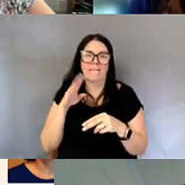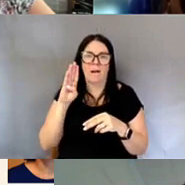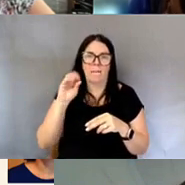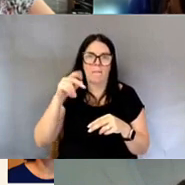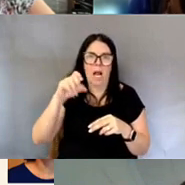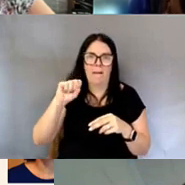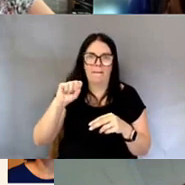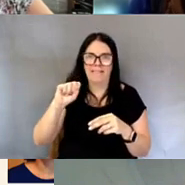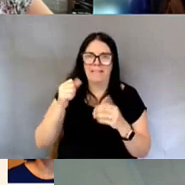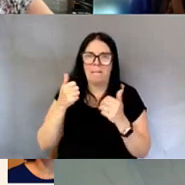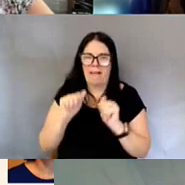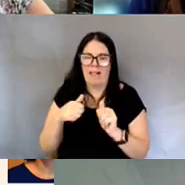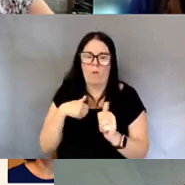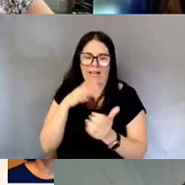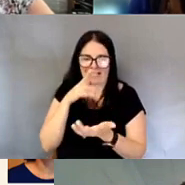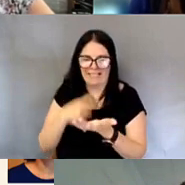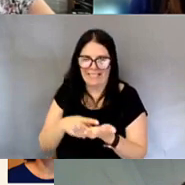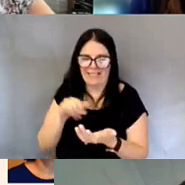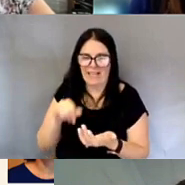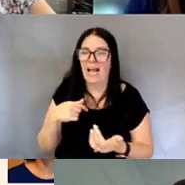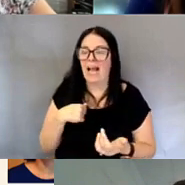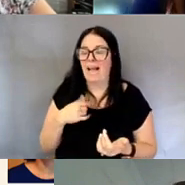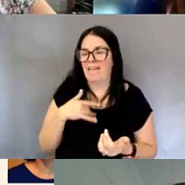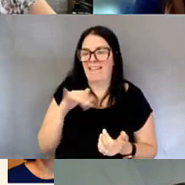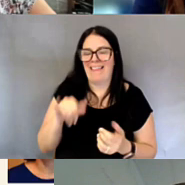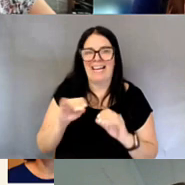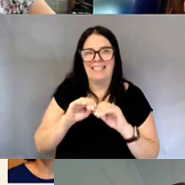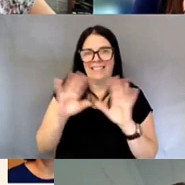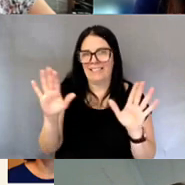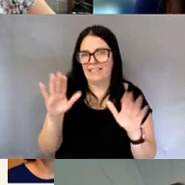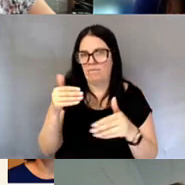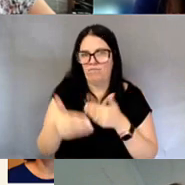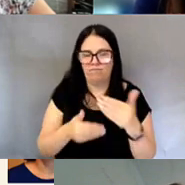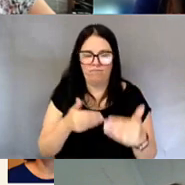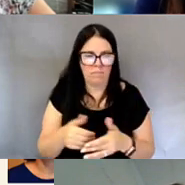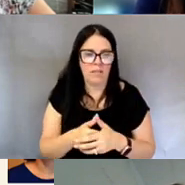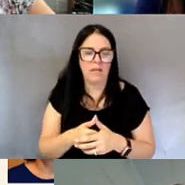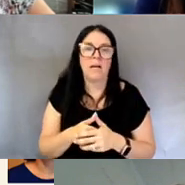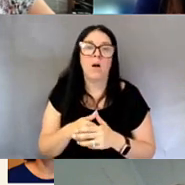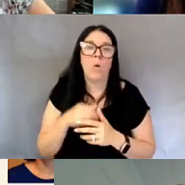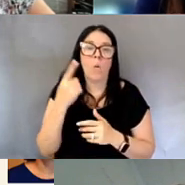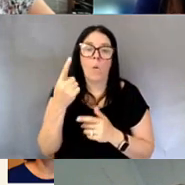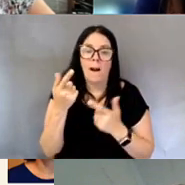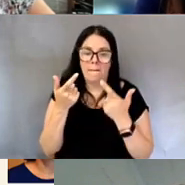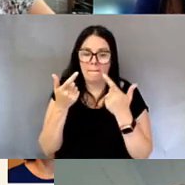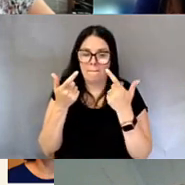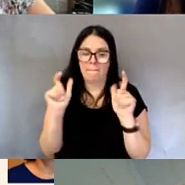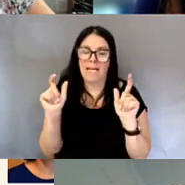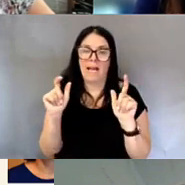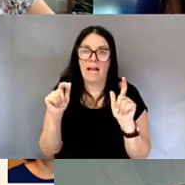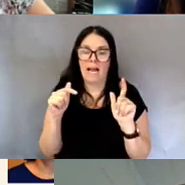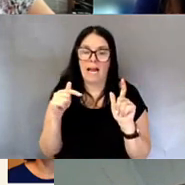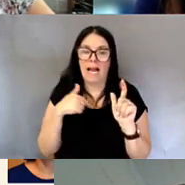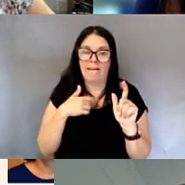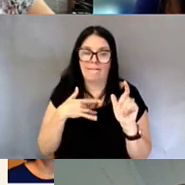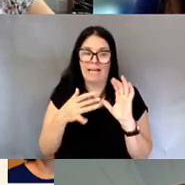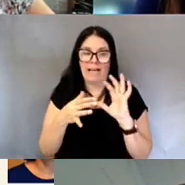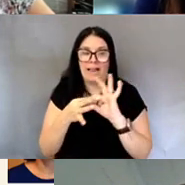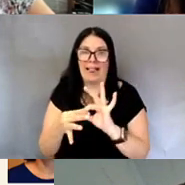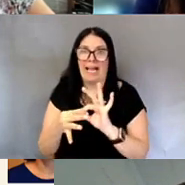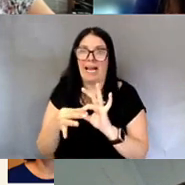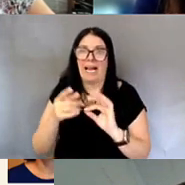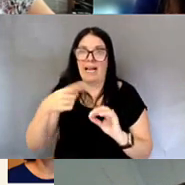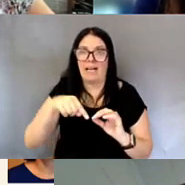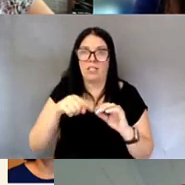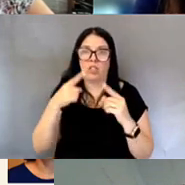method. I just find it's very like straightforward and clear cut. One of the big things I think that led to the success with